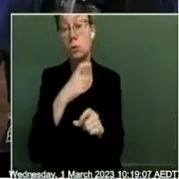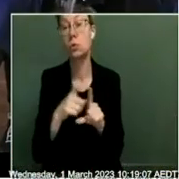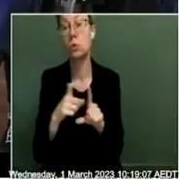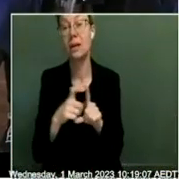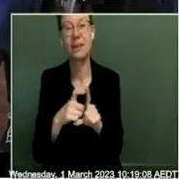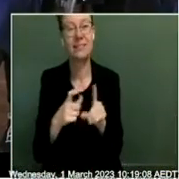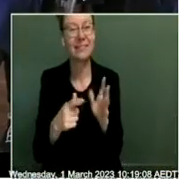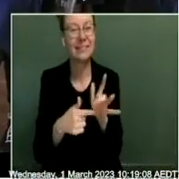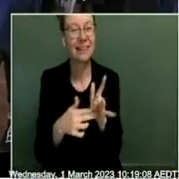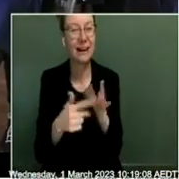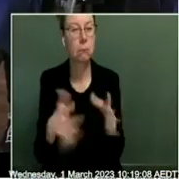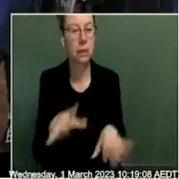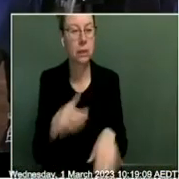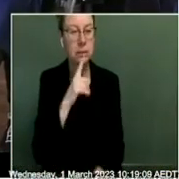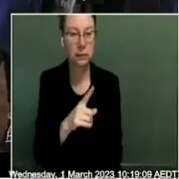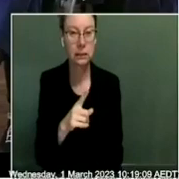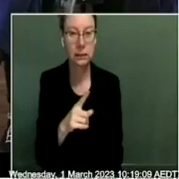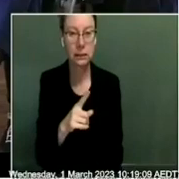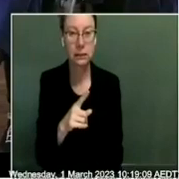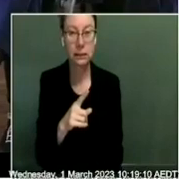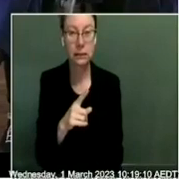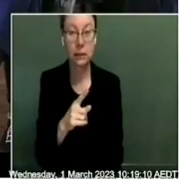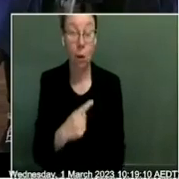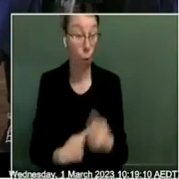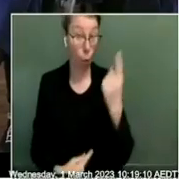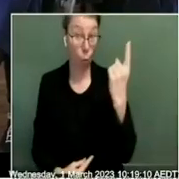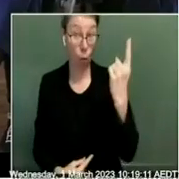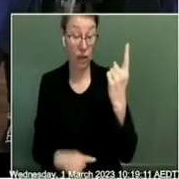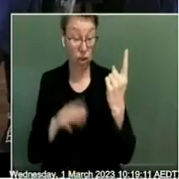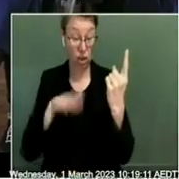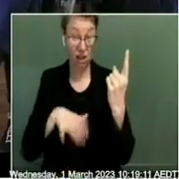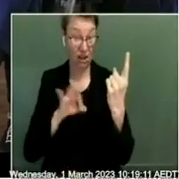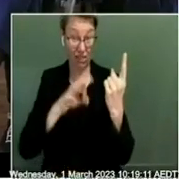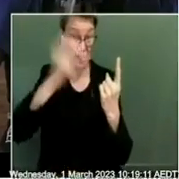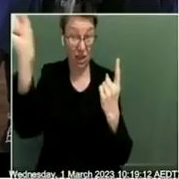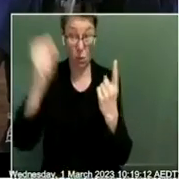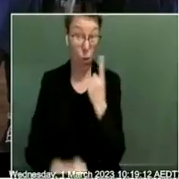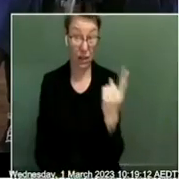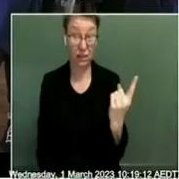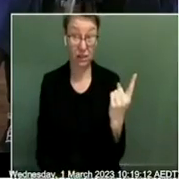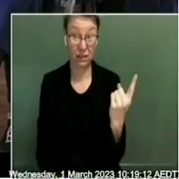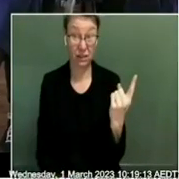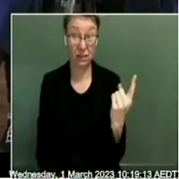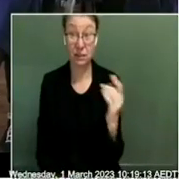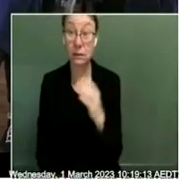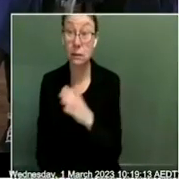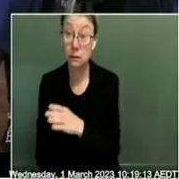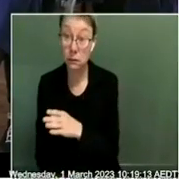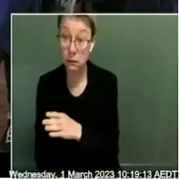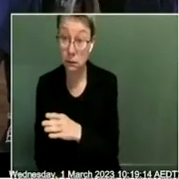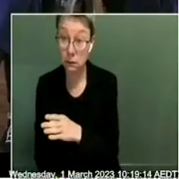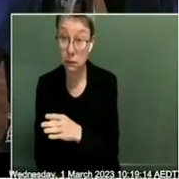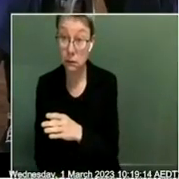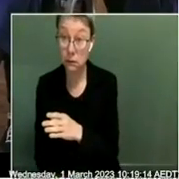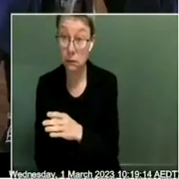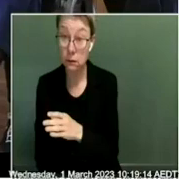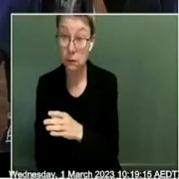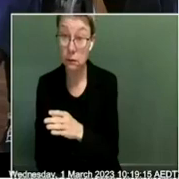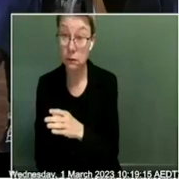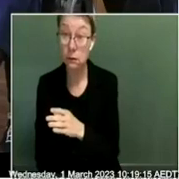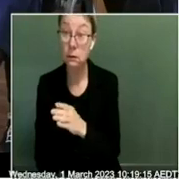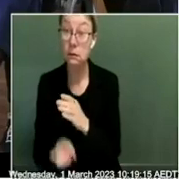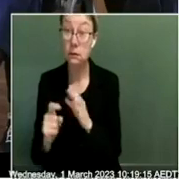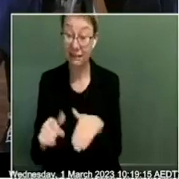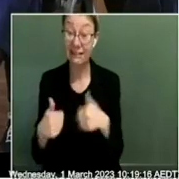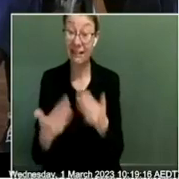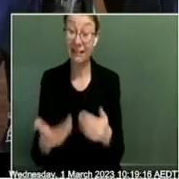was the only child that didn't get taken. This was to the white returned soldiers, wasn't it? Not ours. Yes, that's right. Yeah,